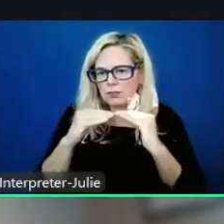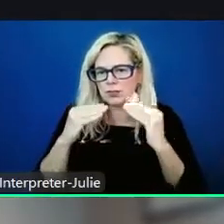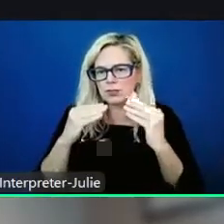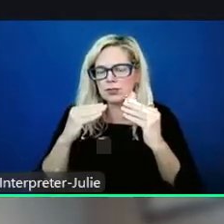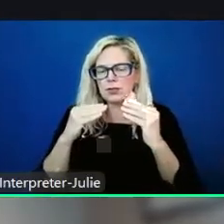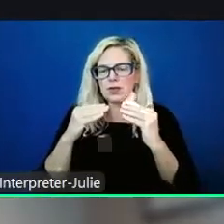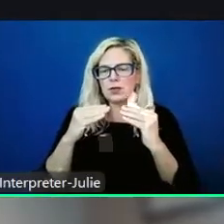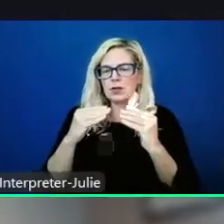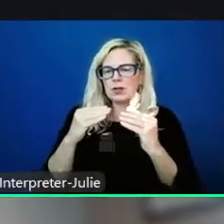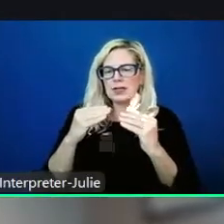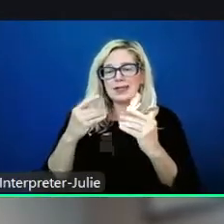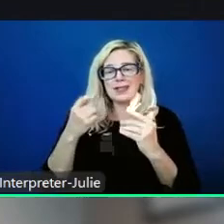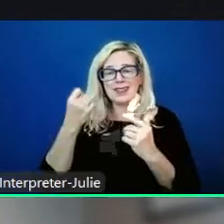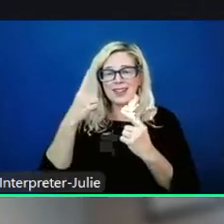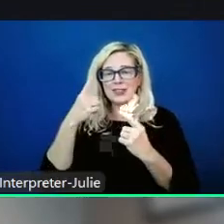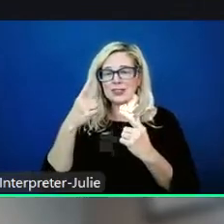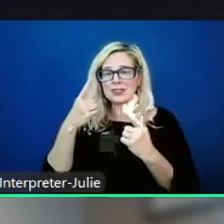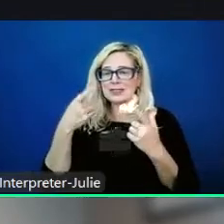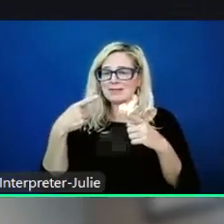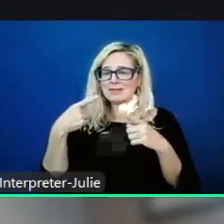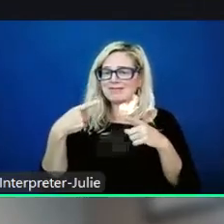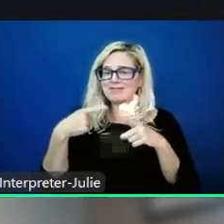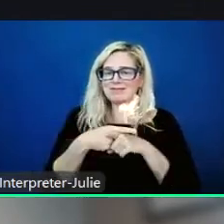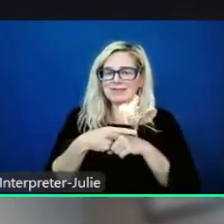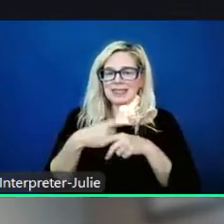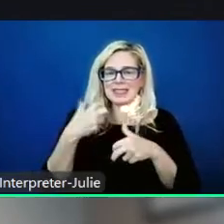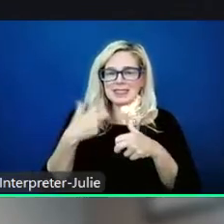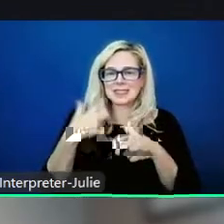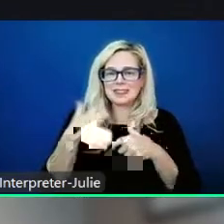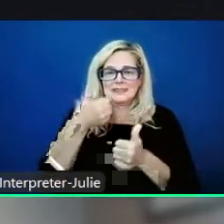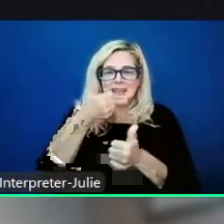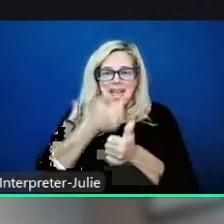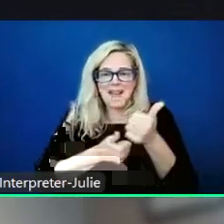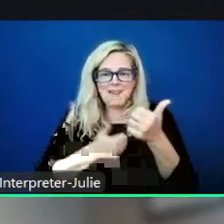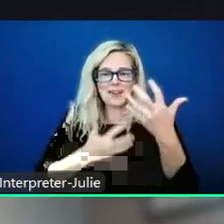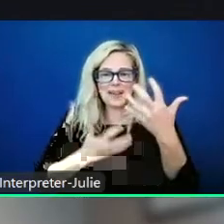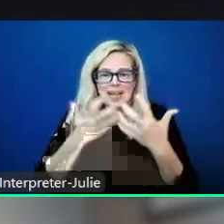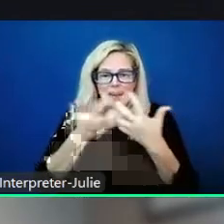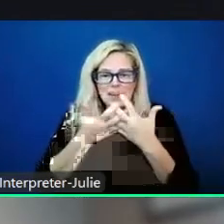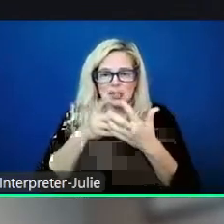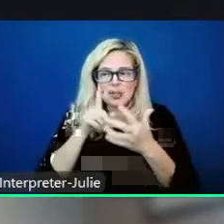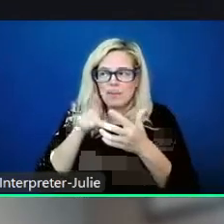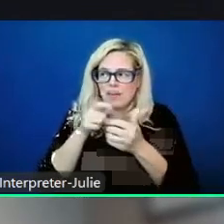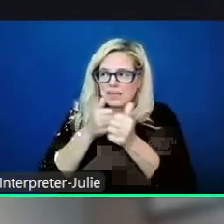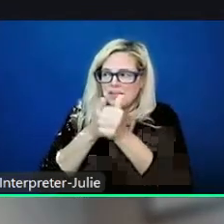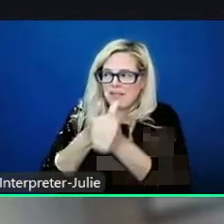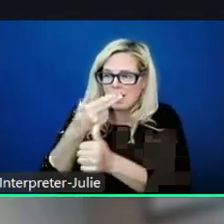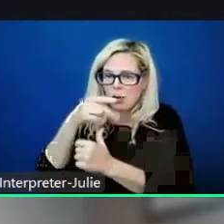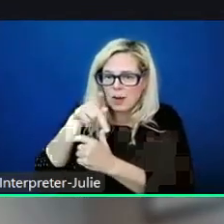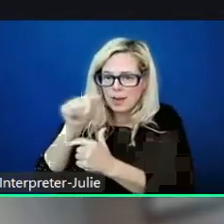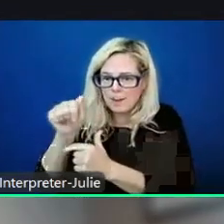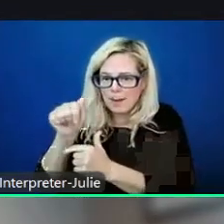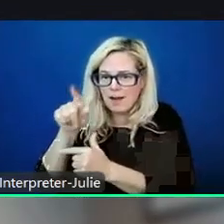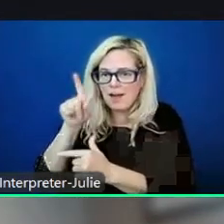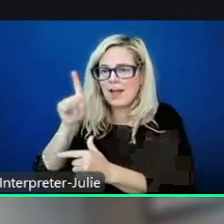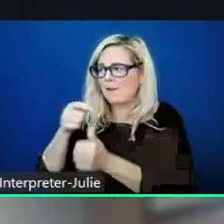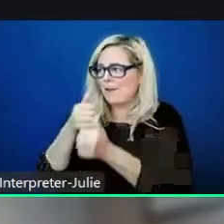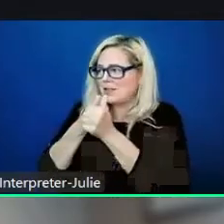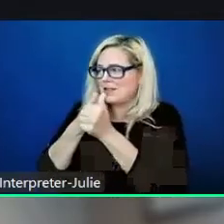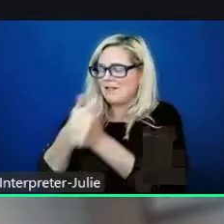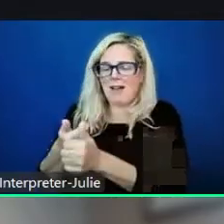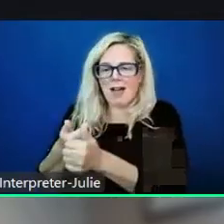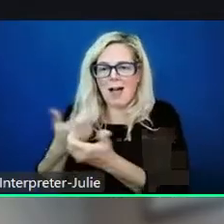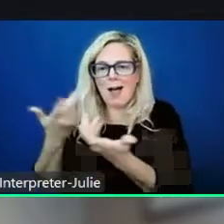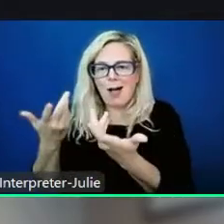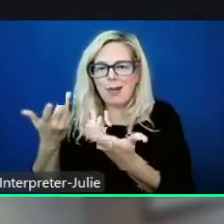accommodation has to be HIPAA compliant and also must comply with infection control measures too, such as using a stereo cover for an electronic